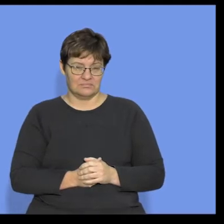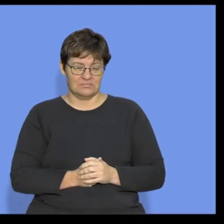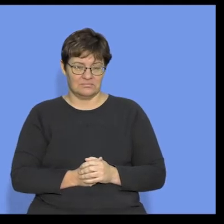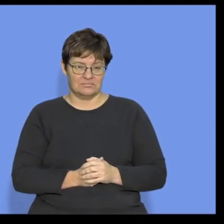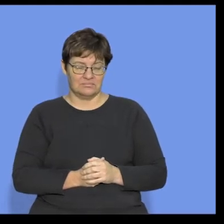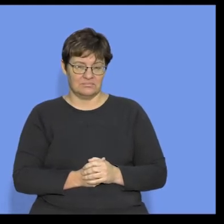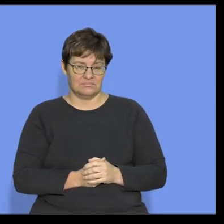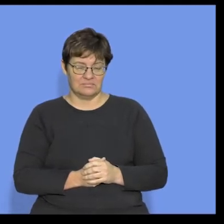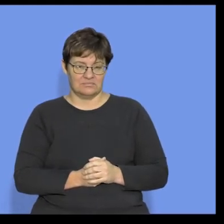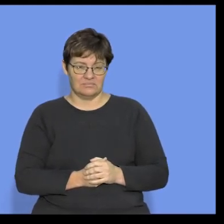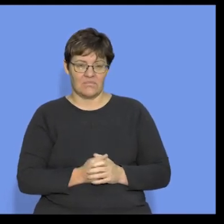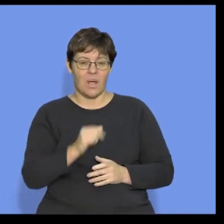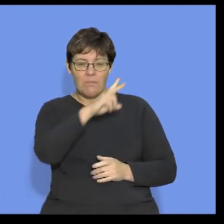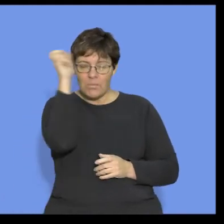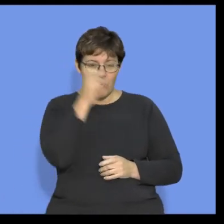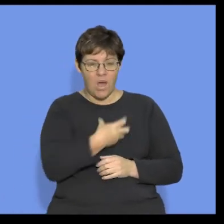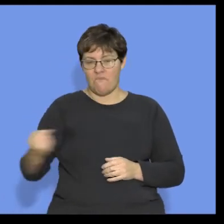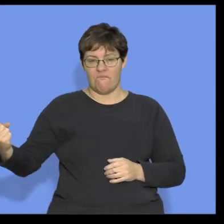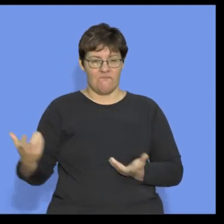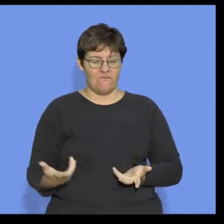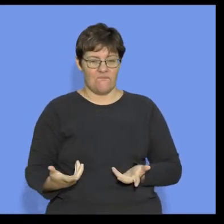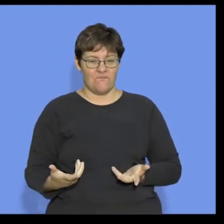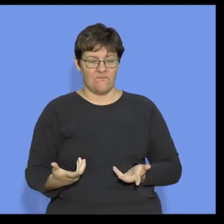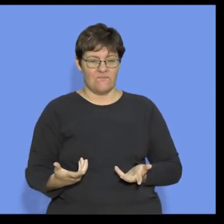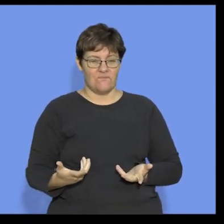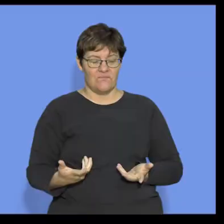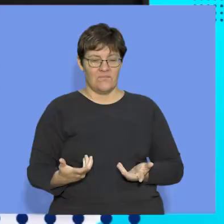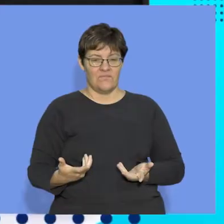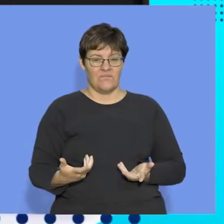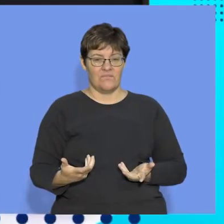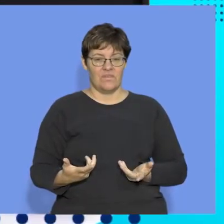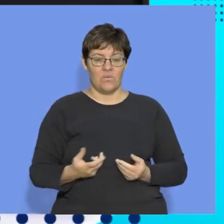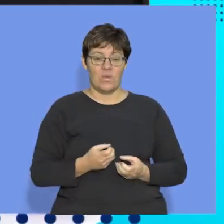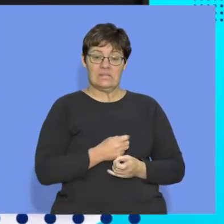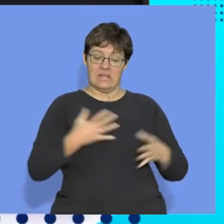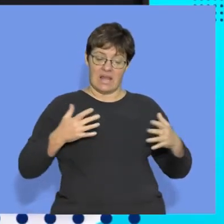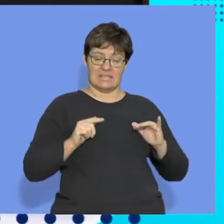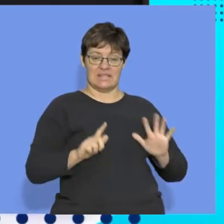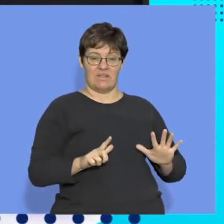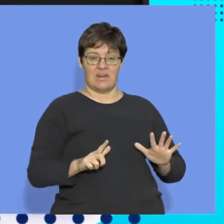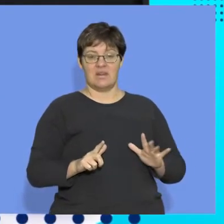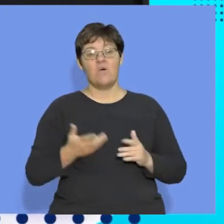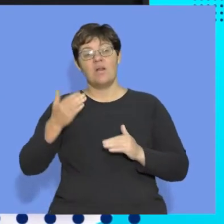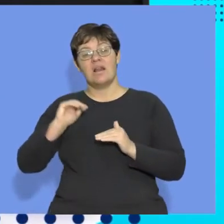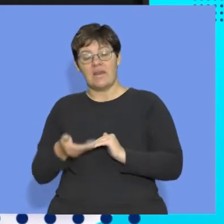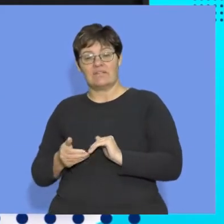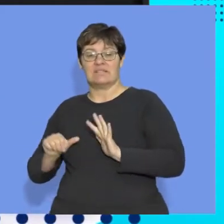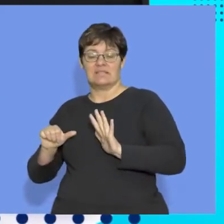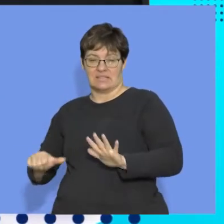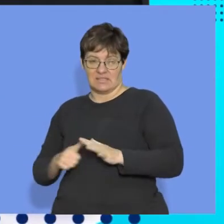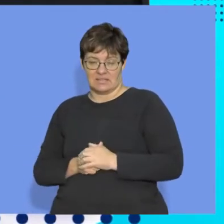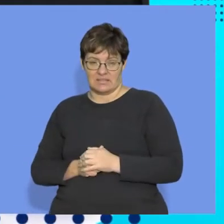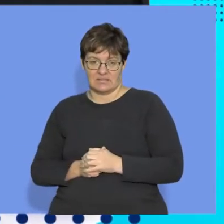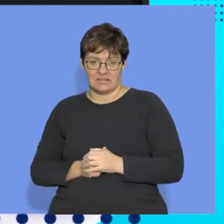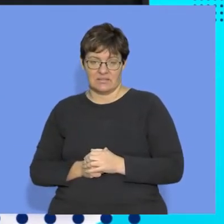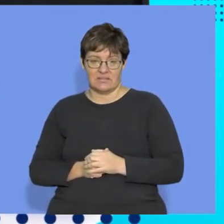blue? What does this mean? Blue is out. 1 blue out. We have initially 7 blues. Now we have 6